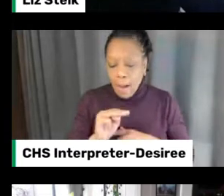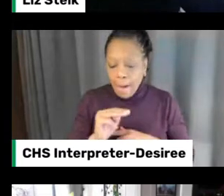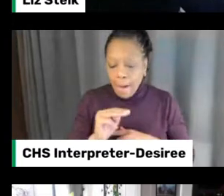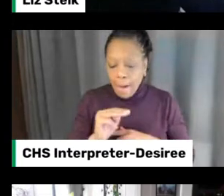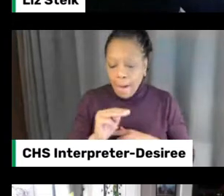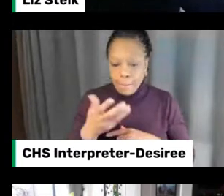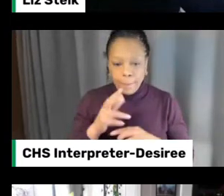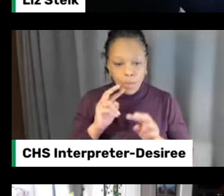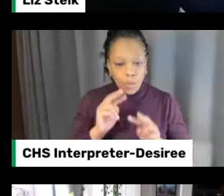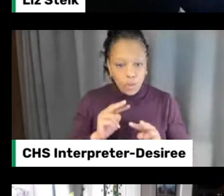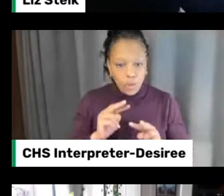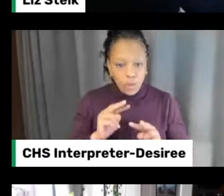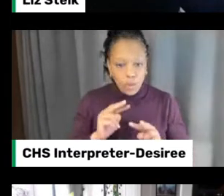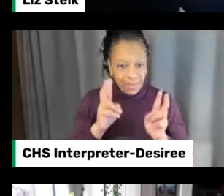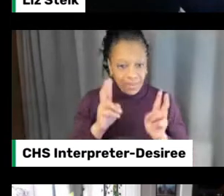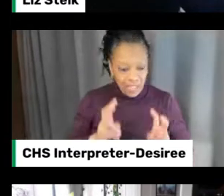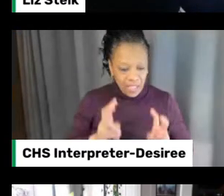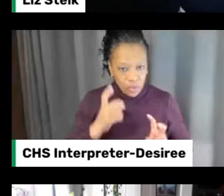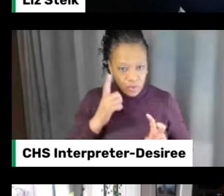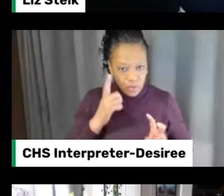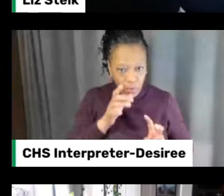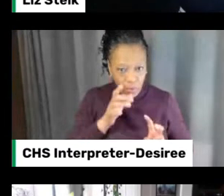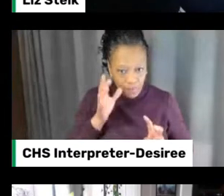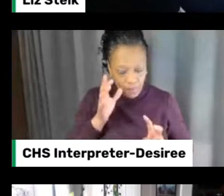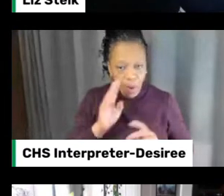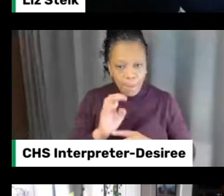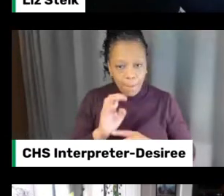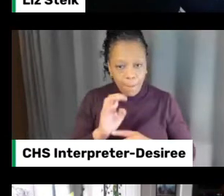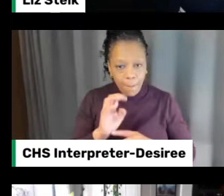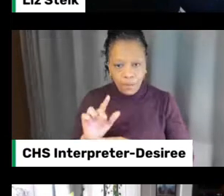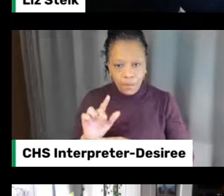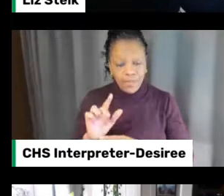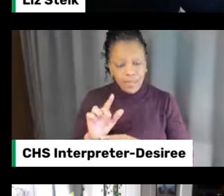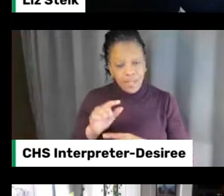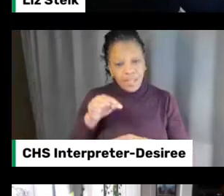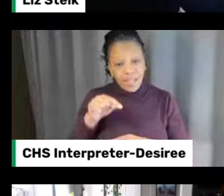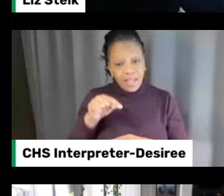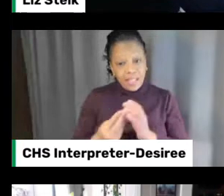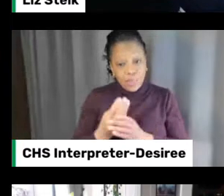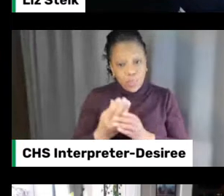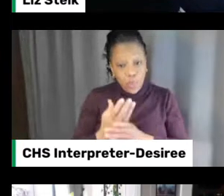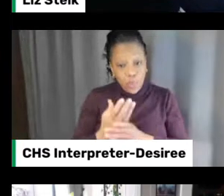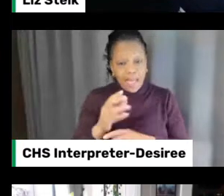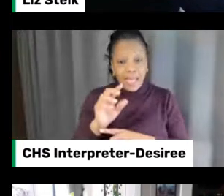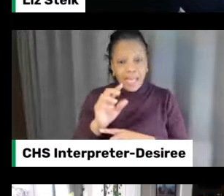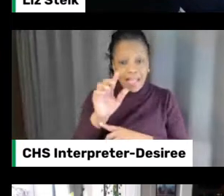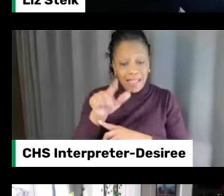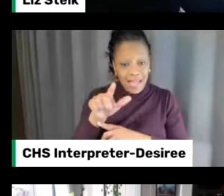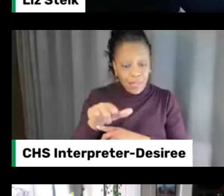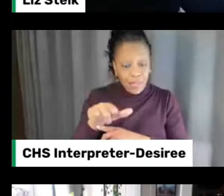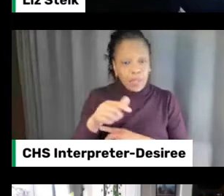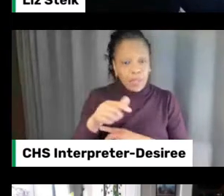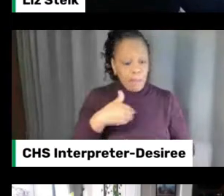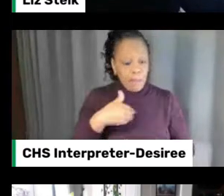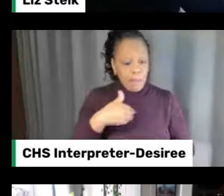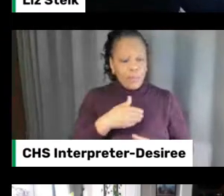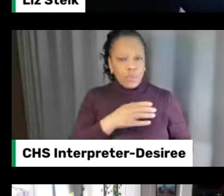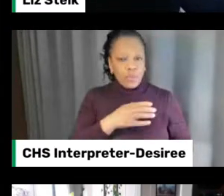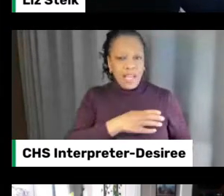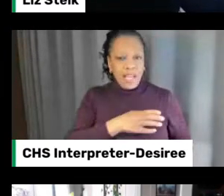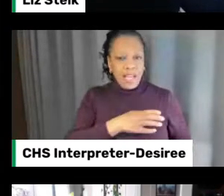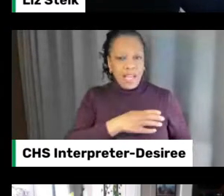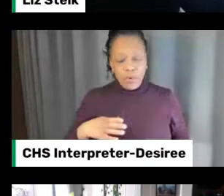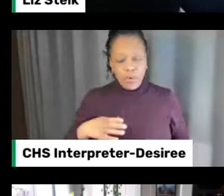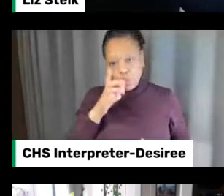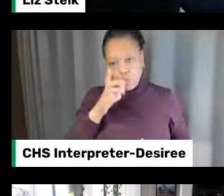look at what the issues are for the Farm Bill. Later this spring, the members of Congress will start having field hearings.